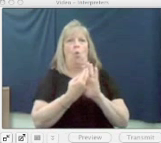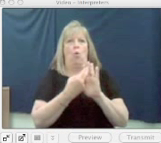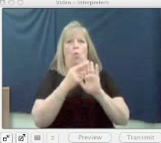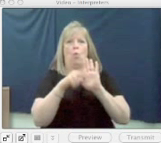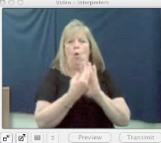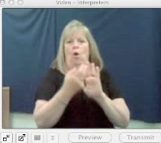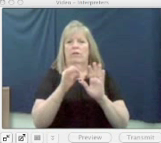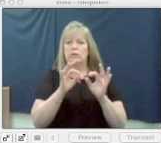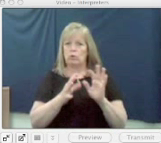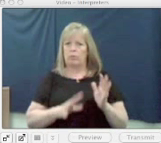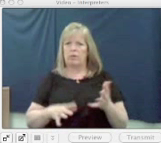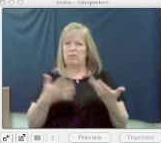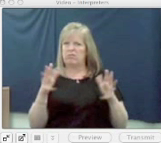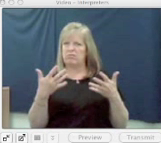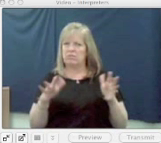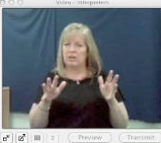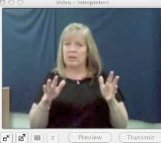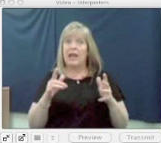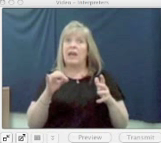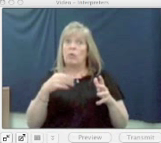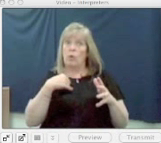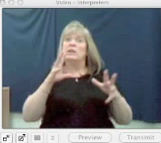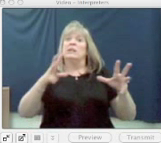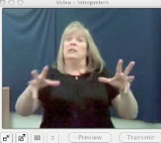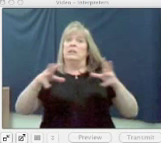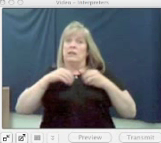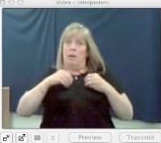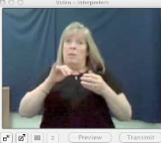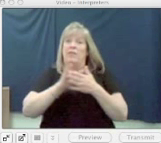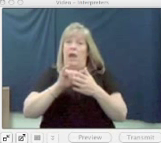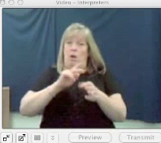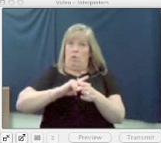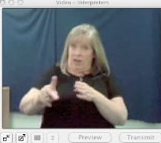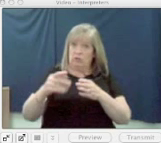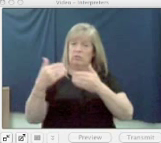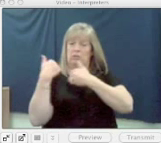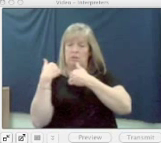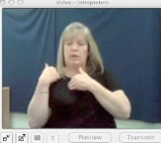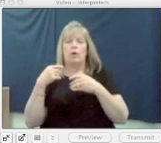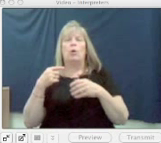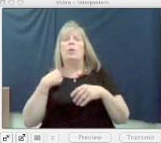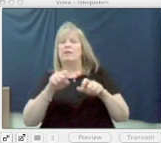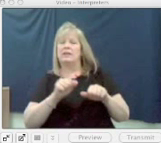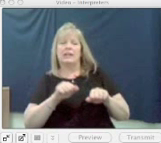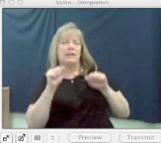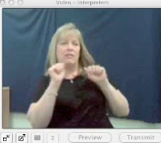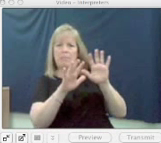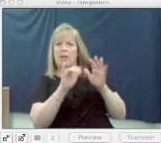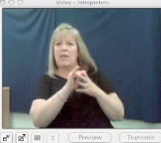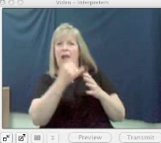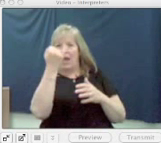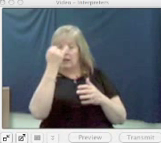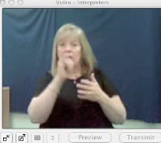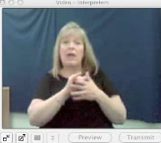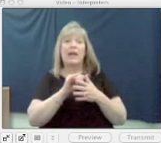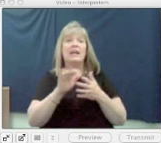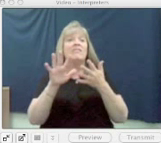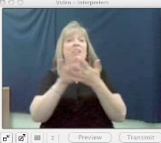If we were to embrace professional responsibility, we would have to abandon the idea that invisibility or self-determinacy,